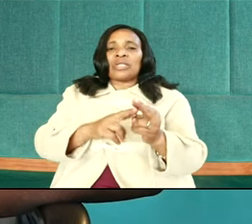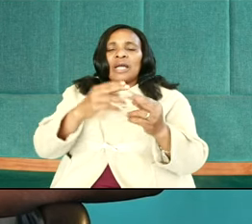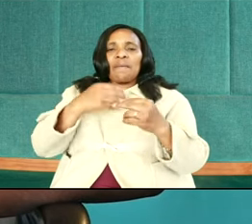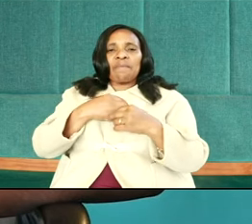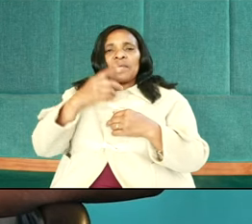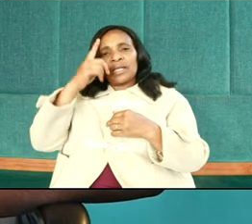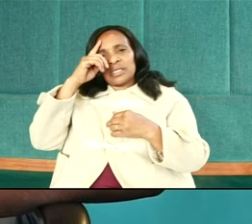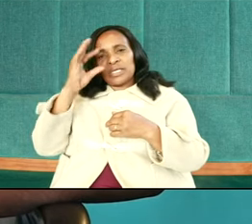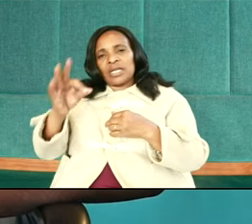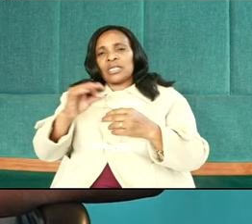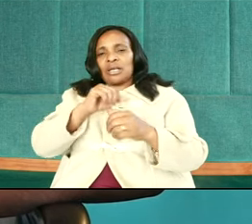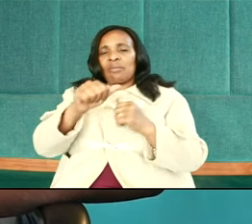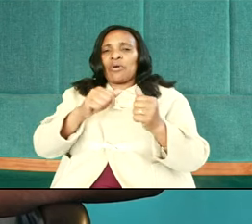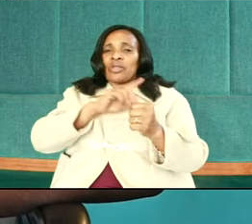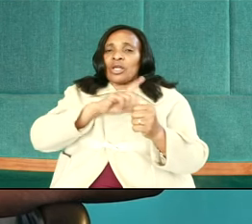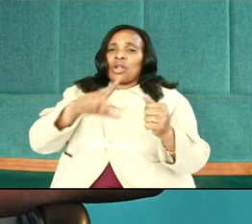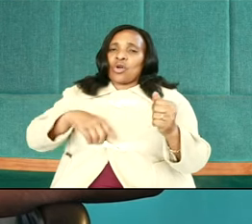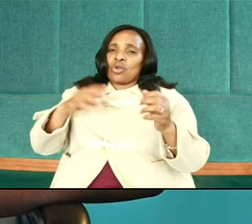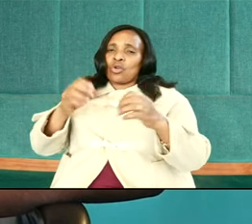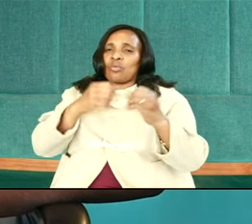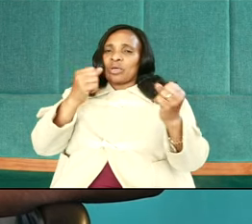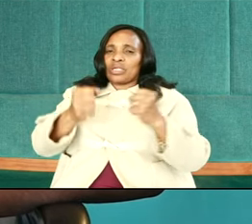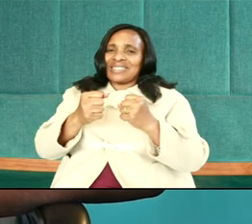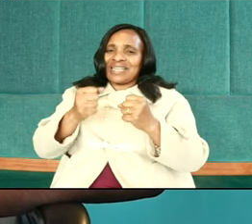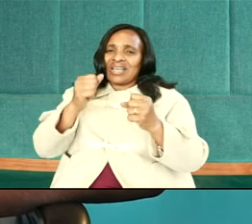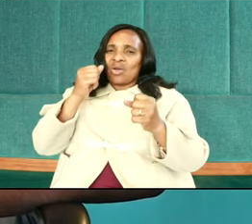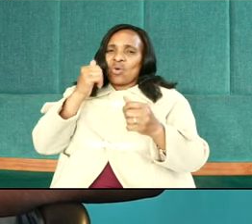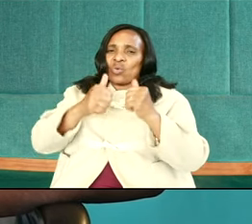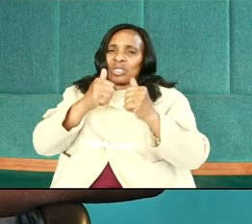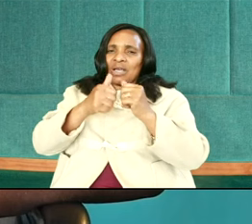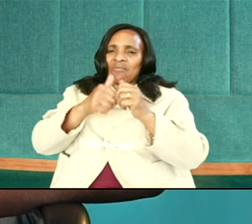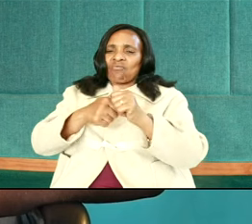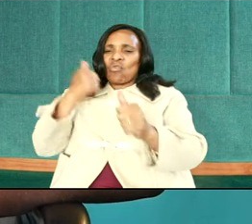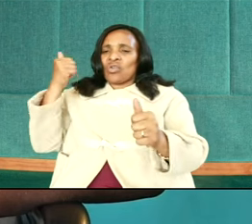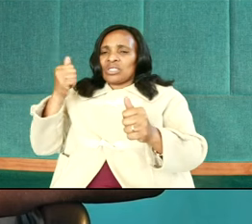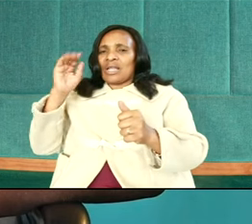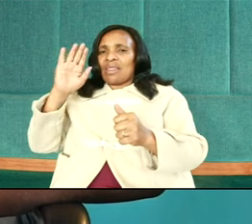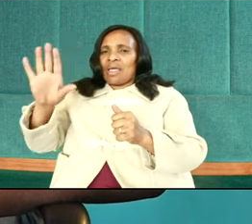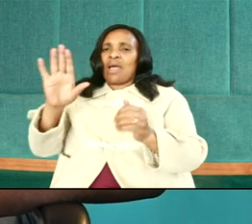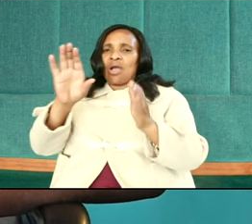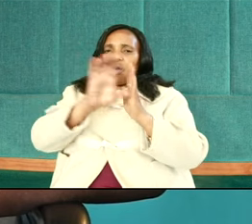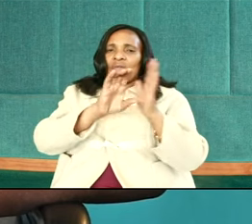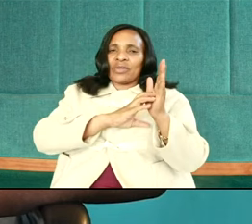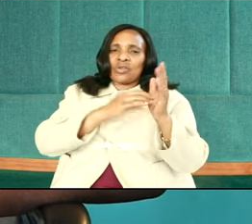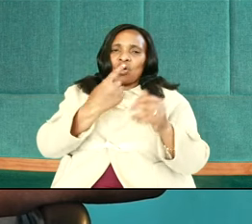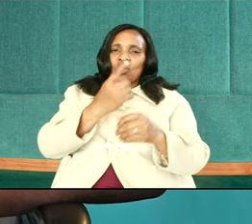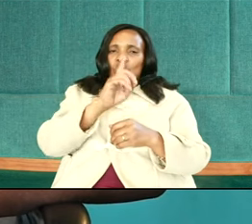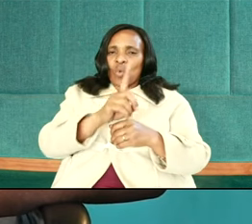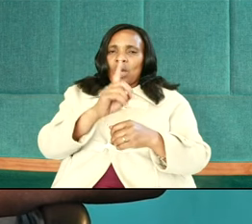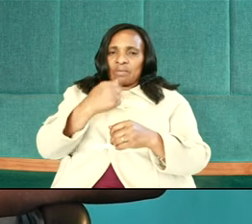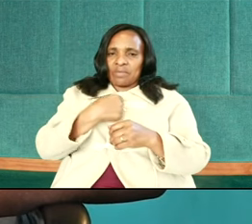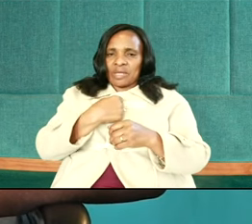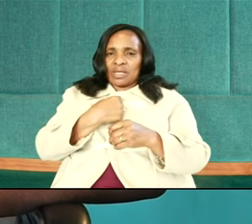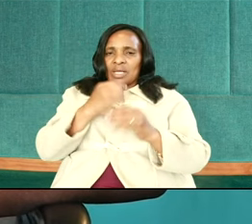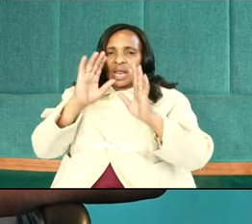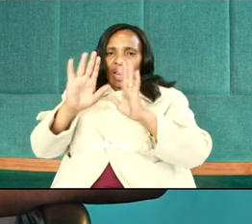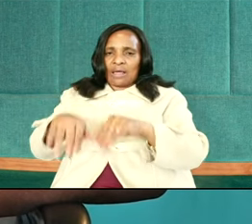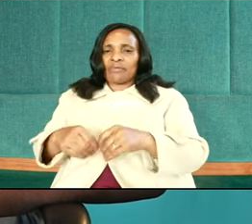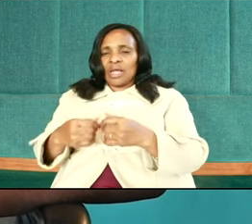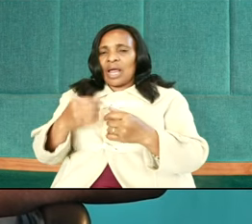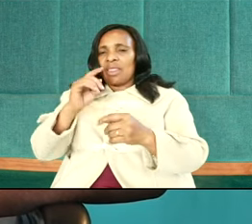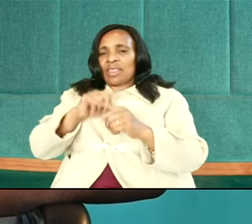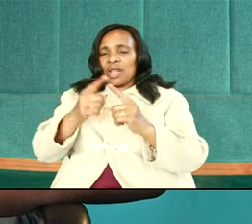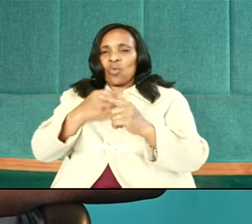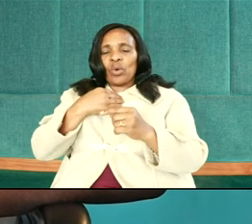Lord God Almighty. The Israelites have rejected your covenant. I am the only one left, and now they are trying to kill me." The